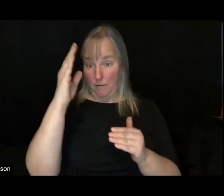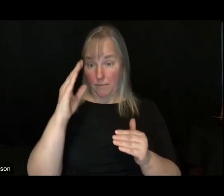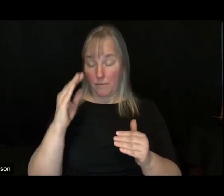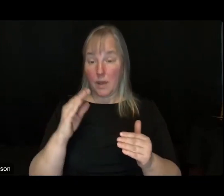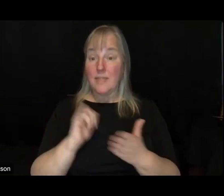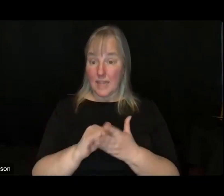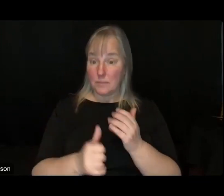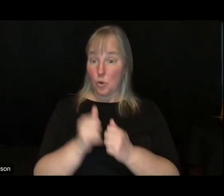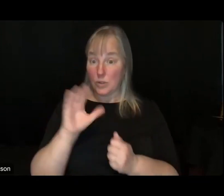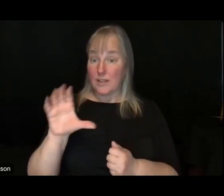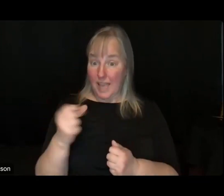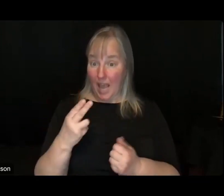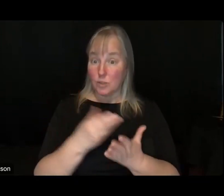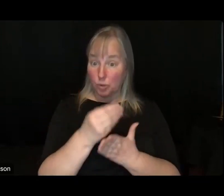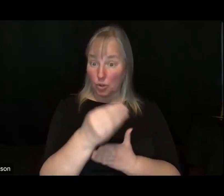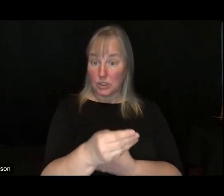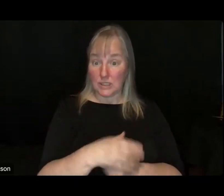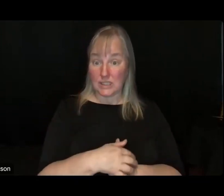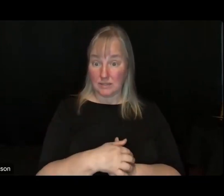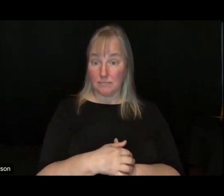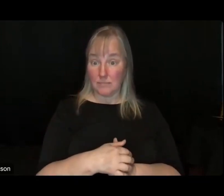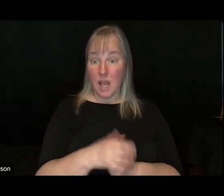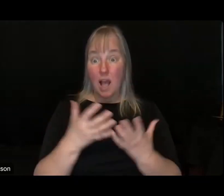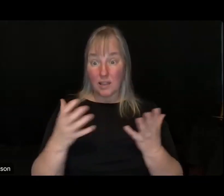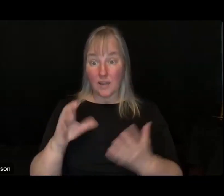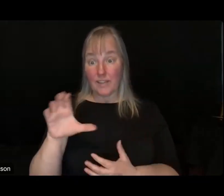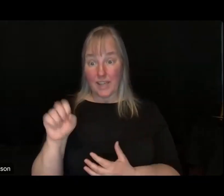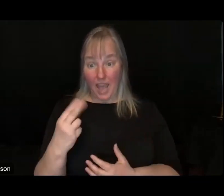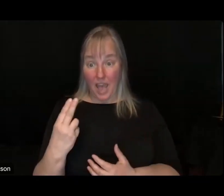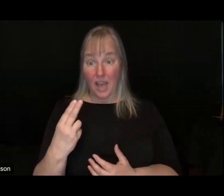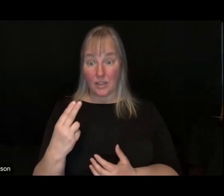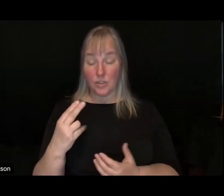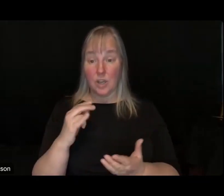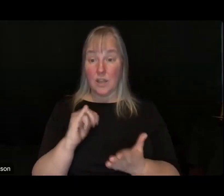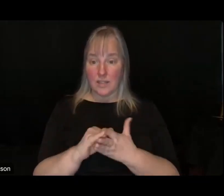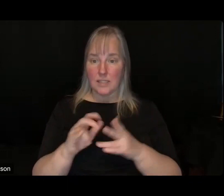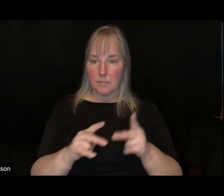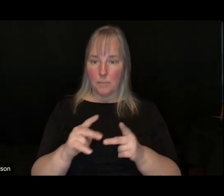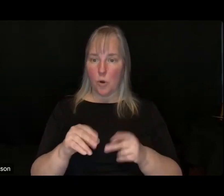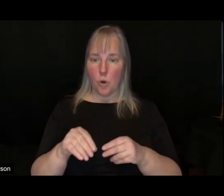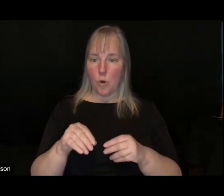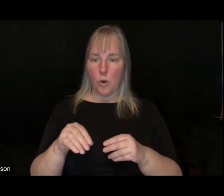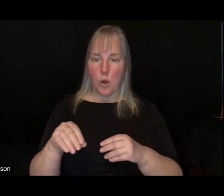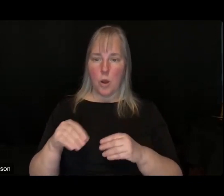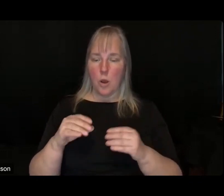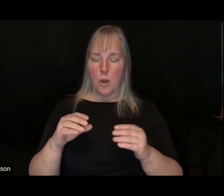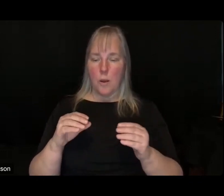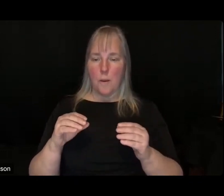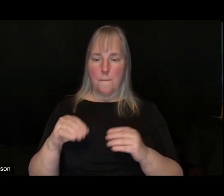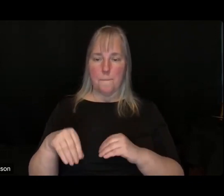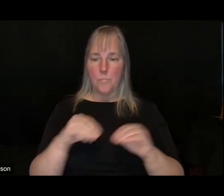and there's a lot of cash that's really like people moving up from say a house